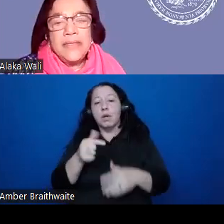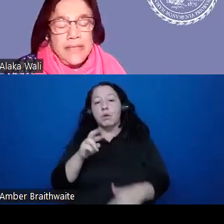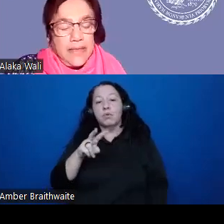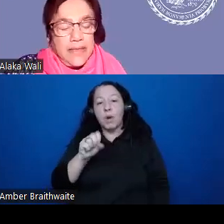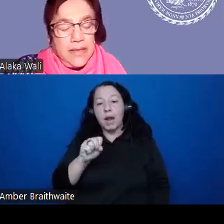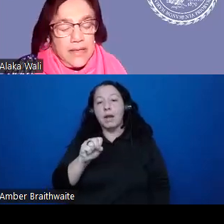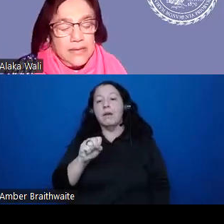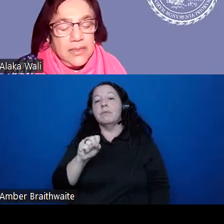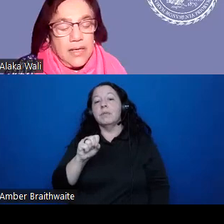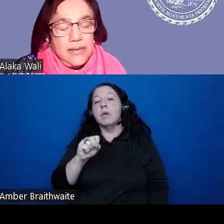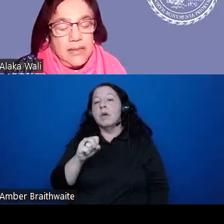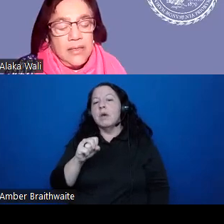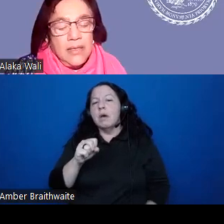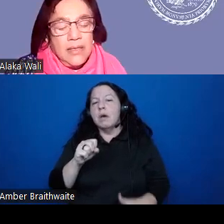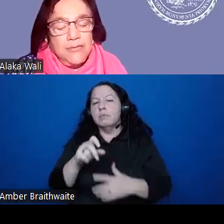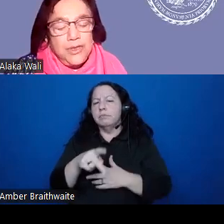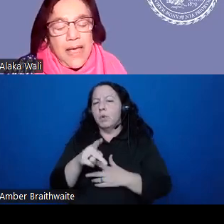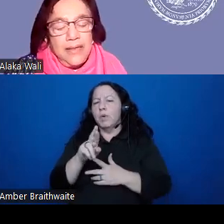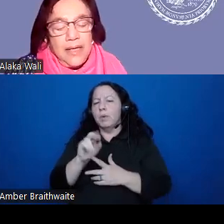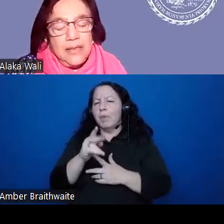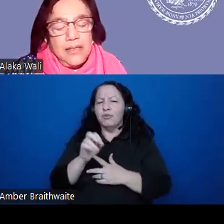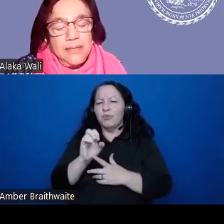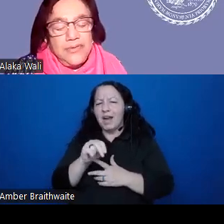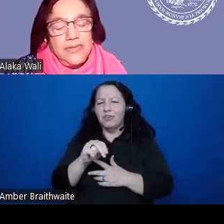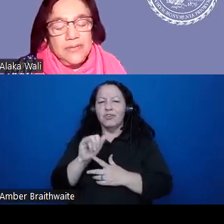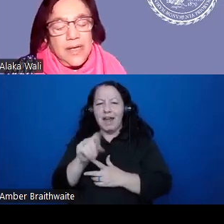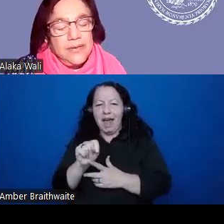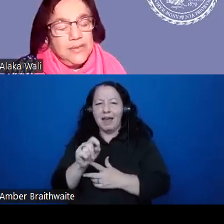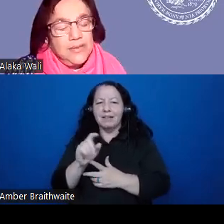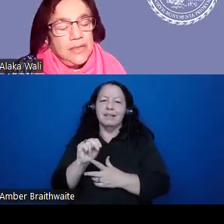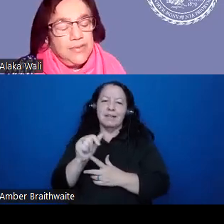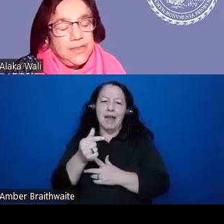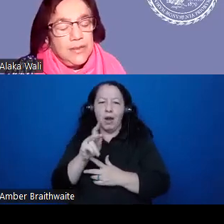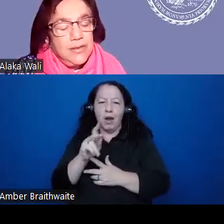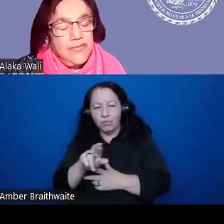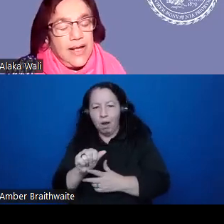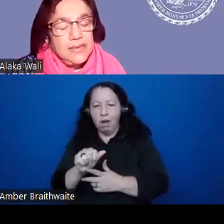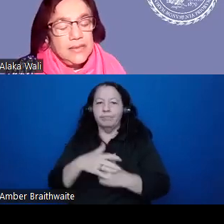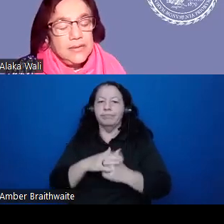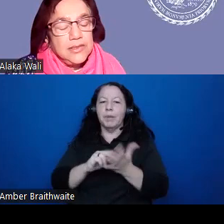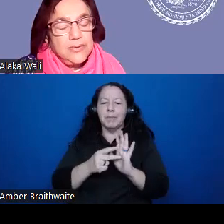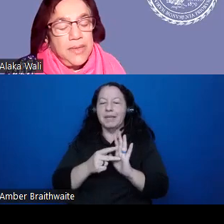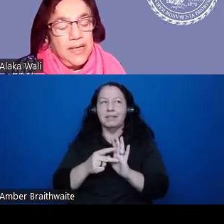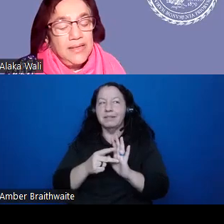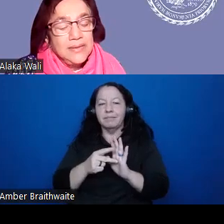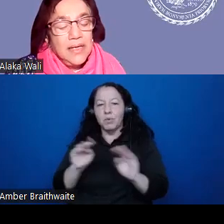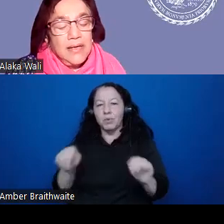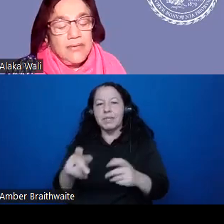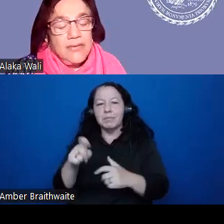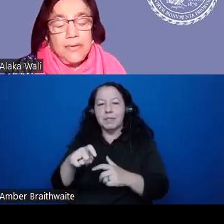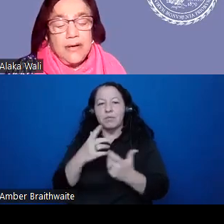NAGPRA, in 1990, which mandated that museums undertake the return of ancestors'